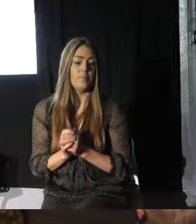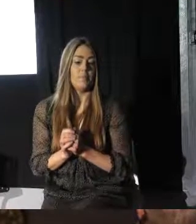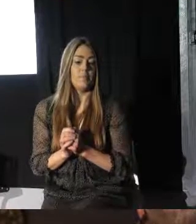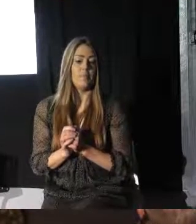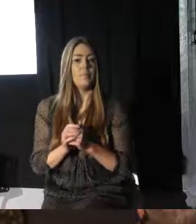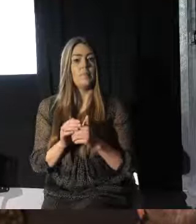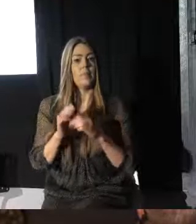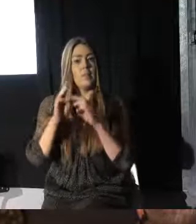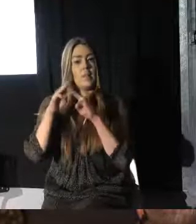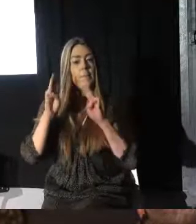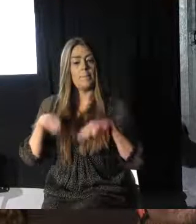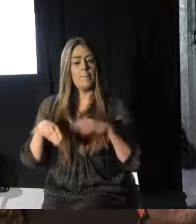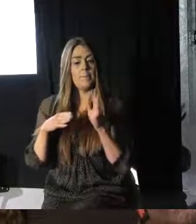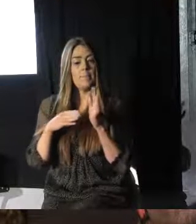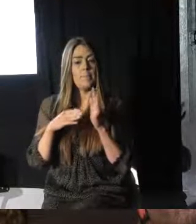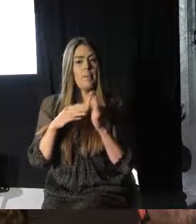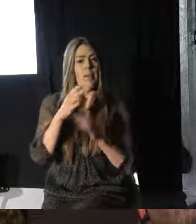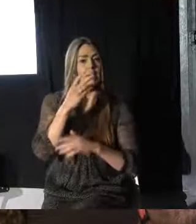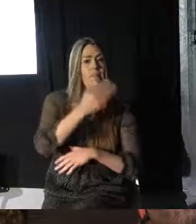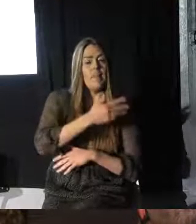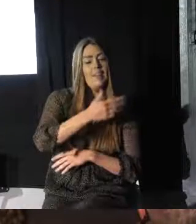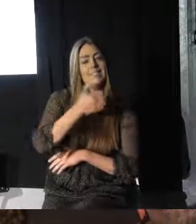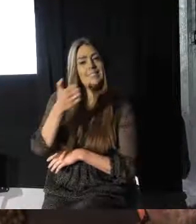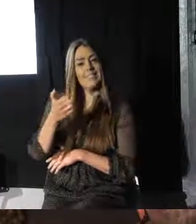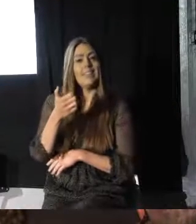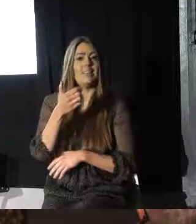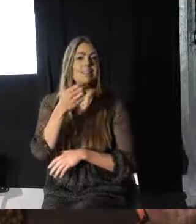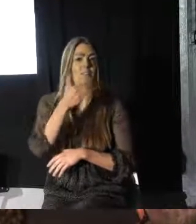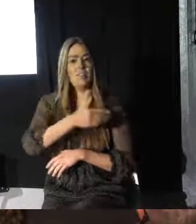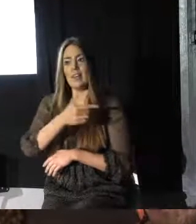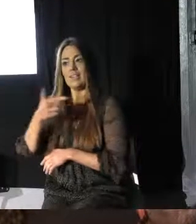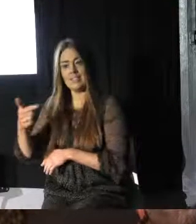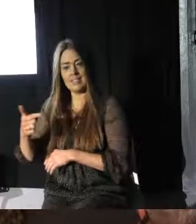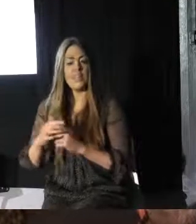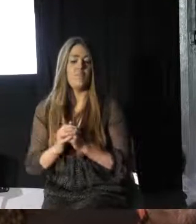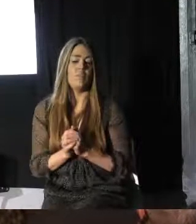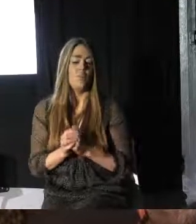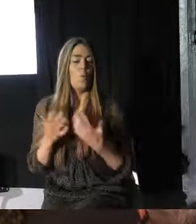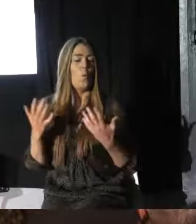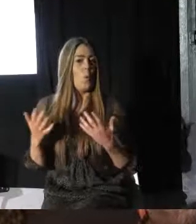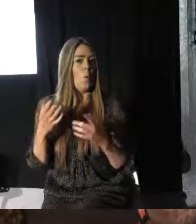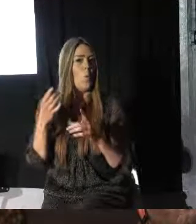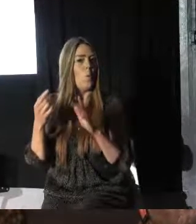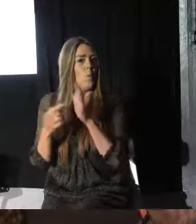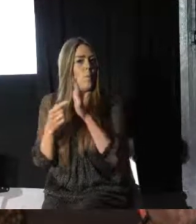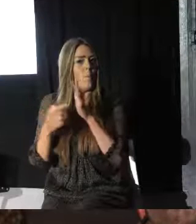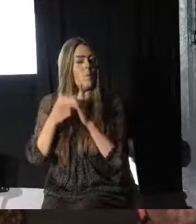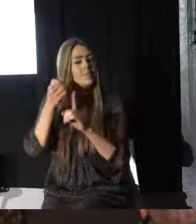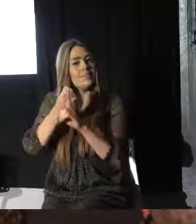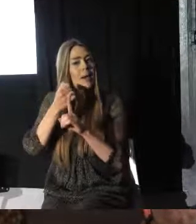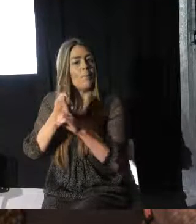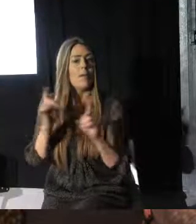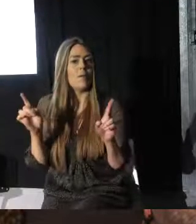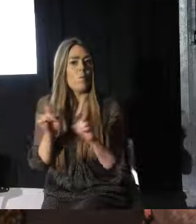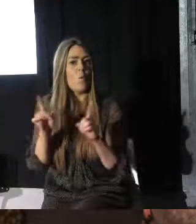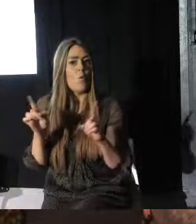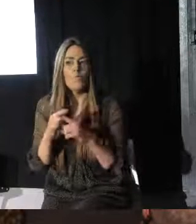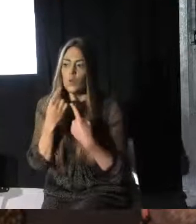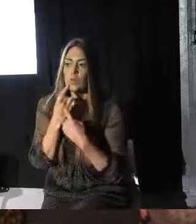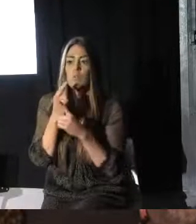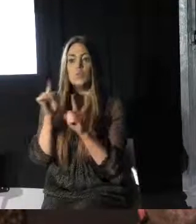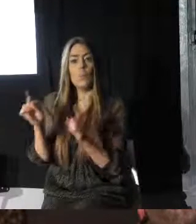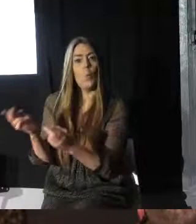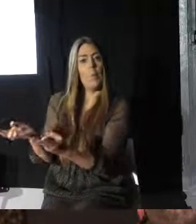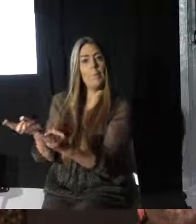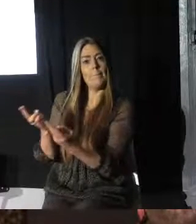of Mankind in 96 to 97, or the important campaign for the call to bring